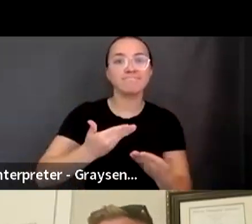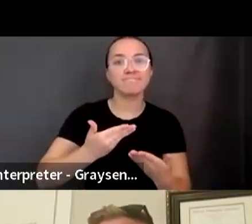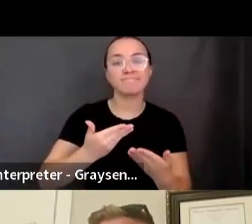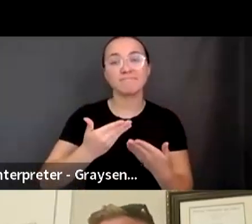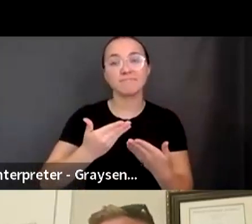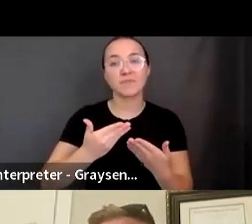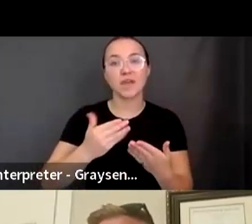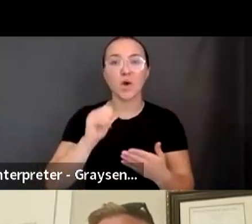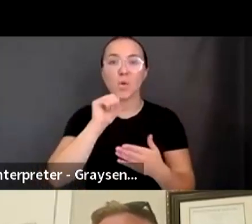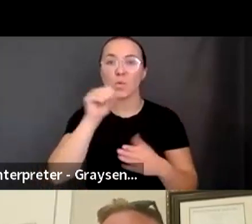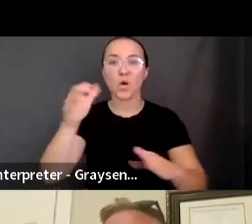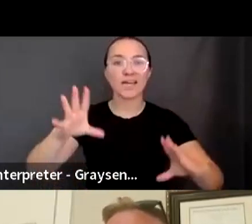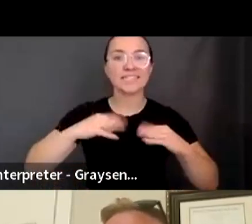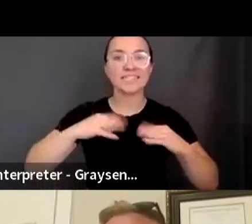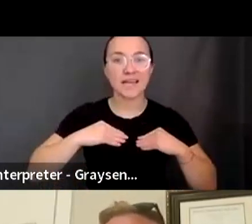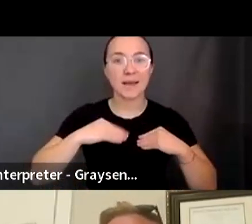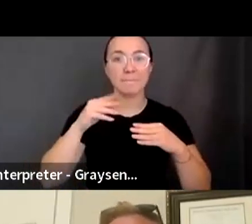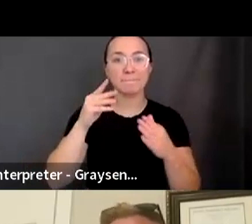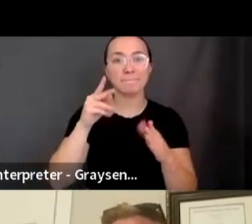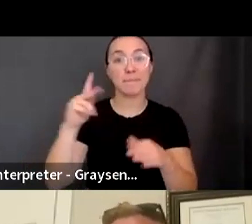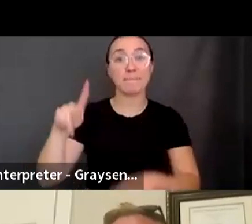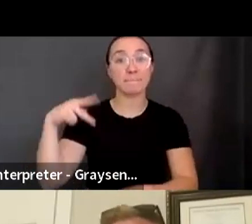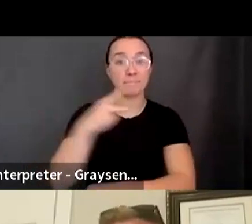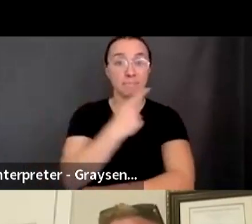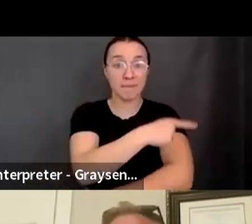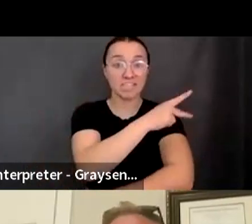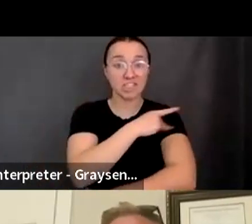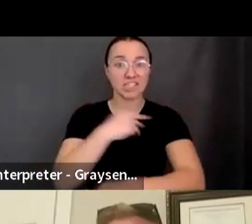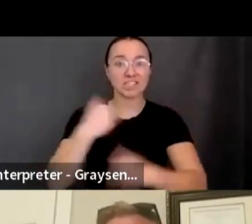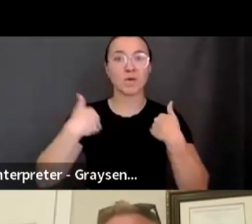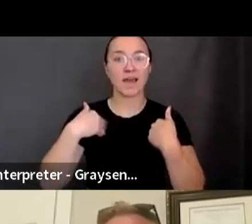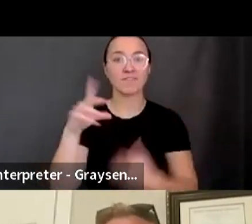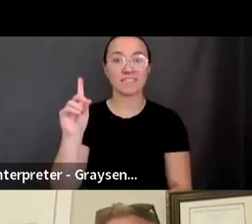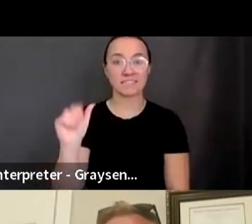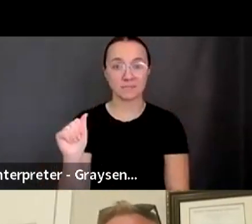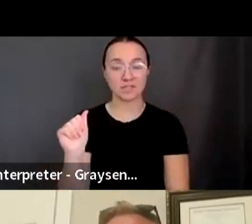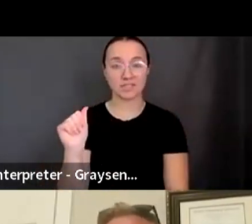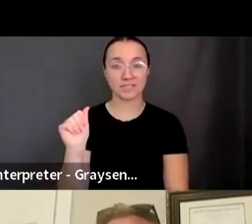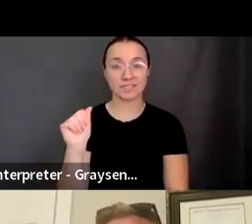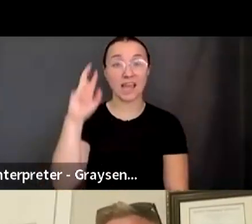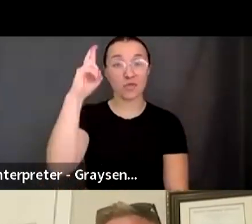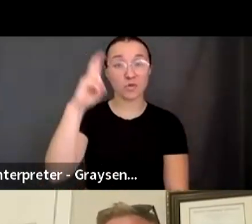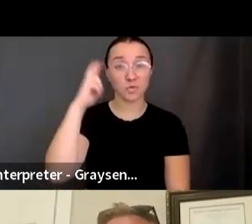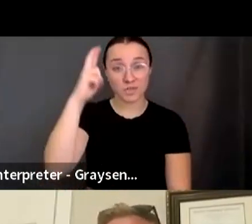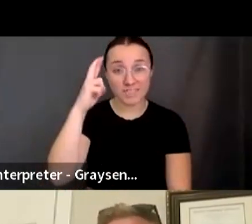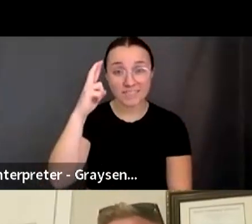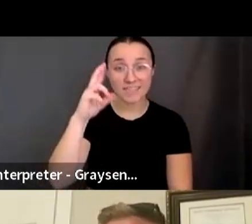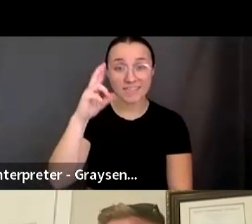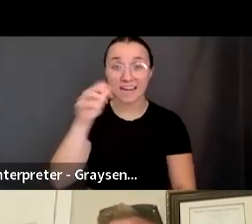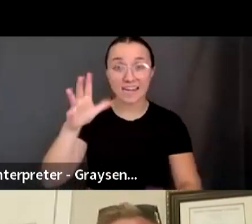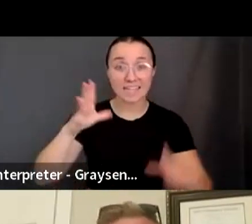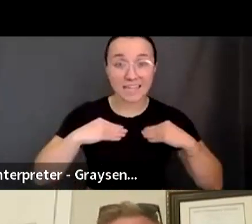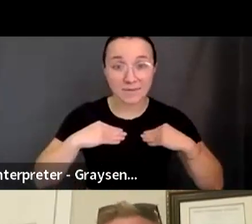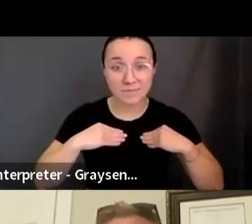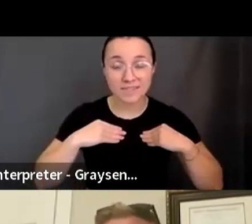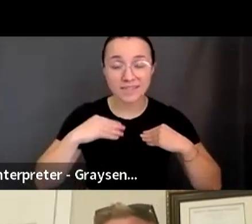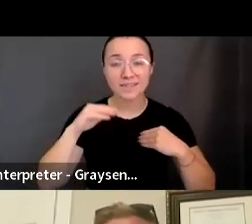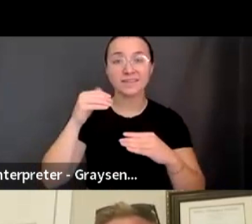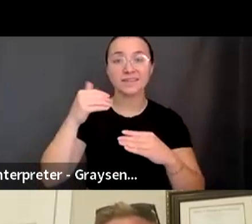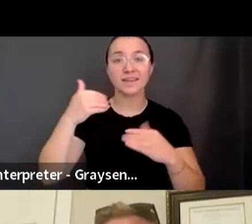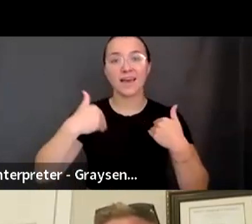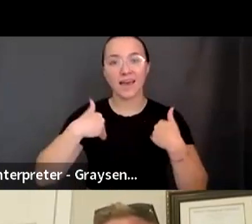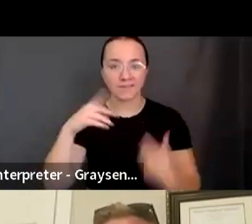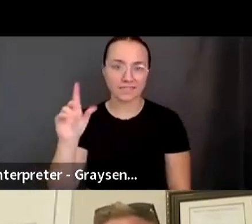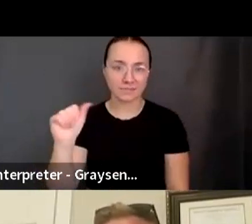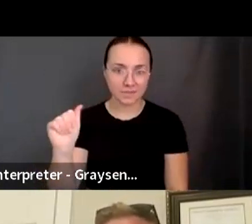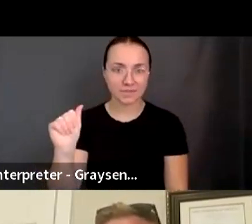on patients who had disabilities because they had disabilities. They just thought that's just too much hassle. And so they would, now they